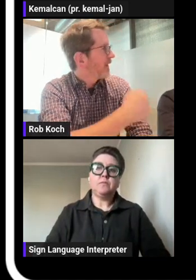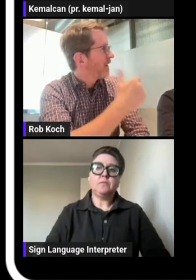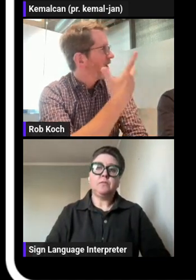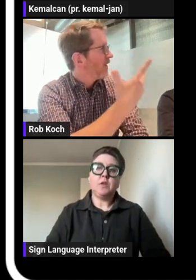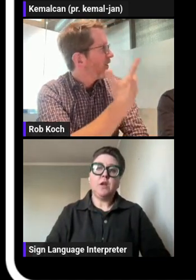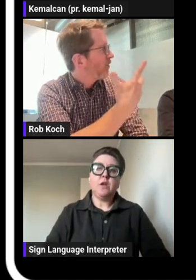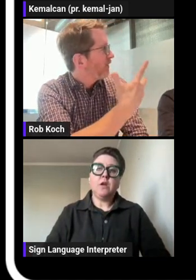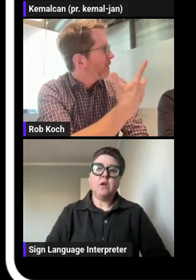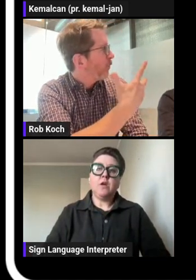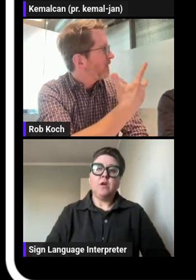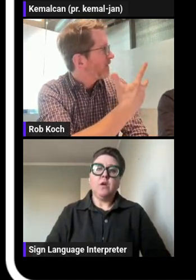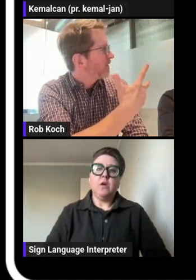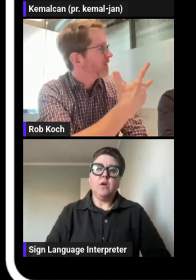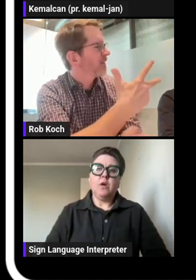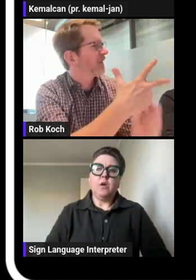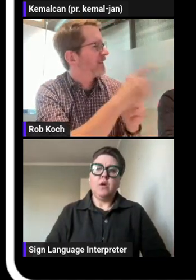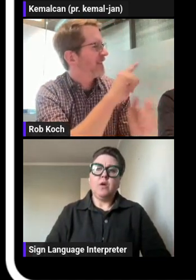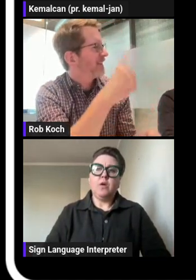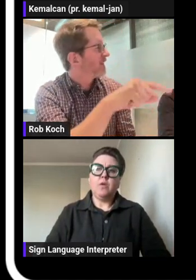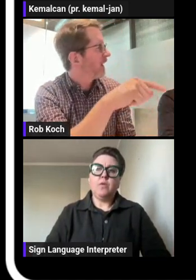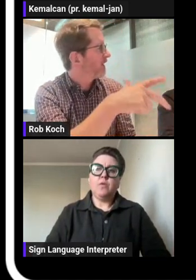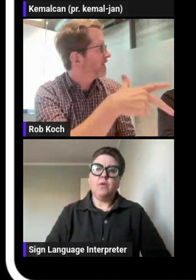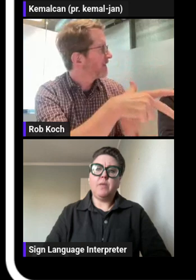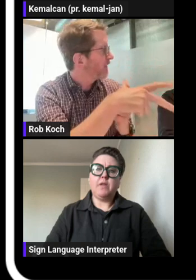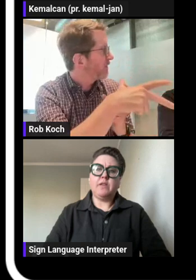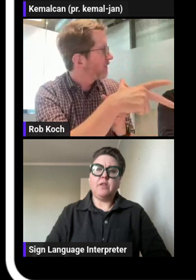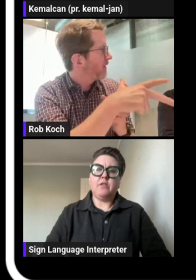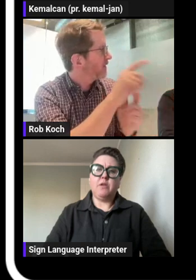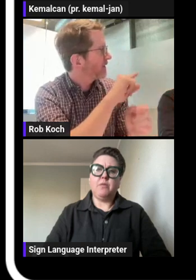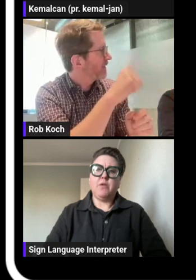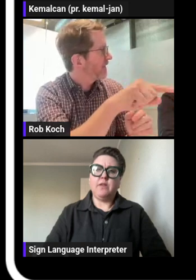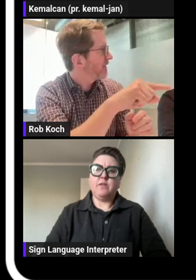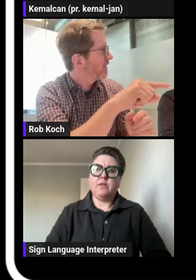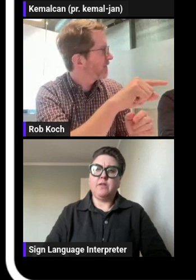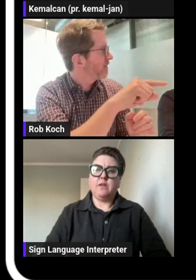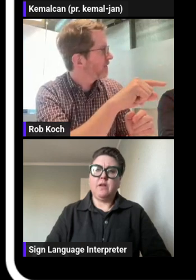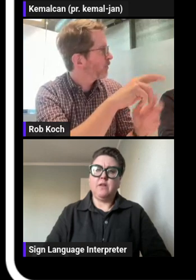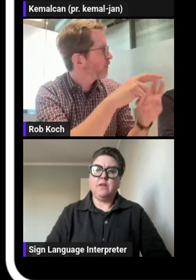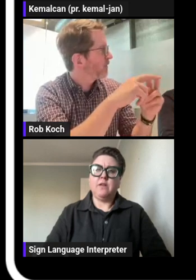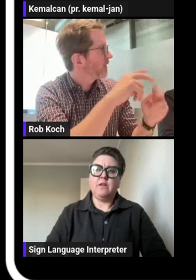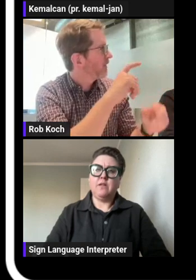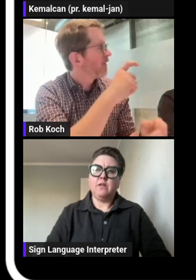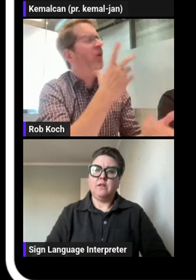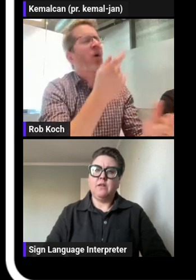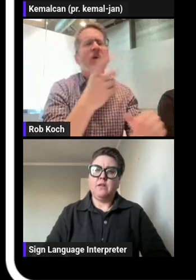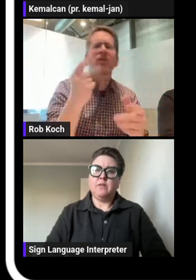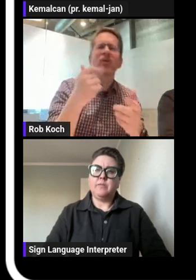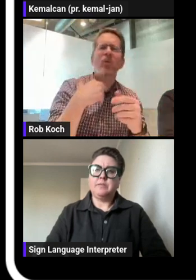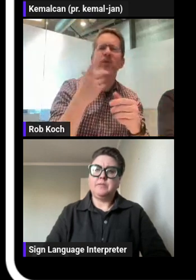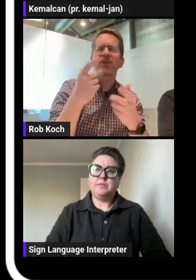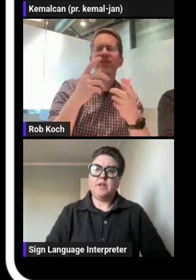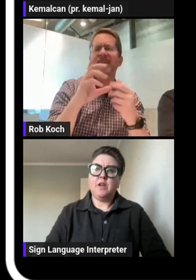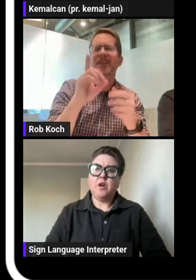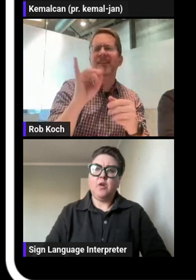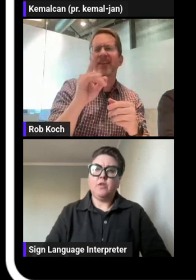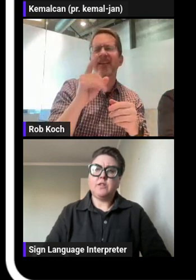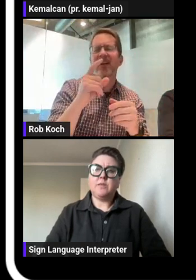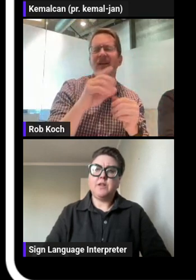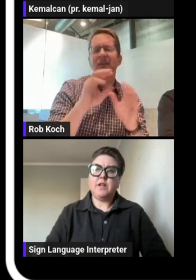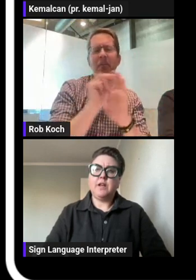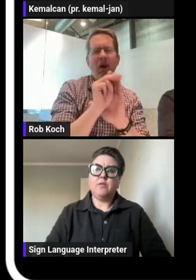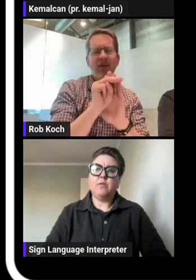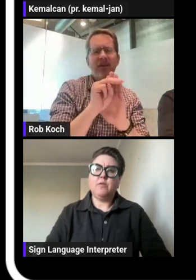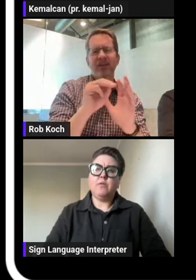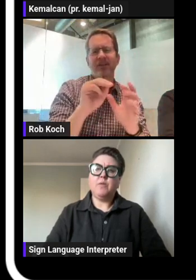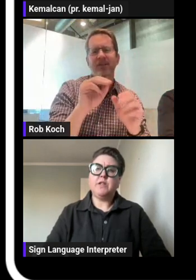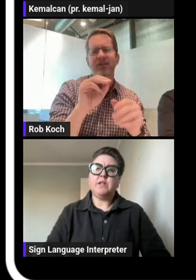What about like 3-point, the D, What about like the 3 points, the Z, and Yeah. or